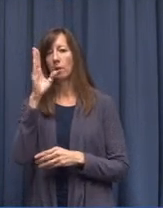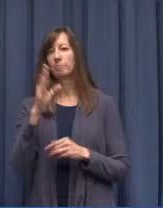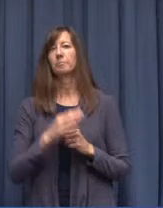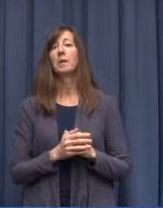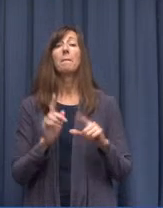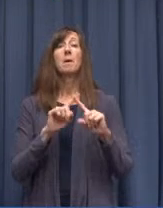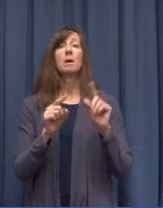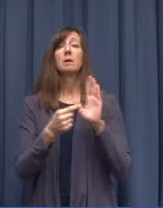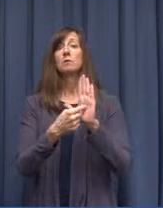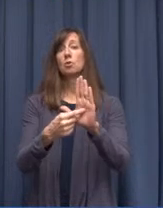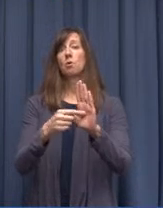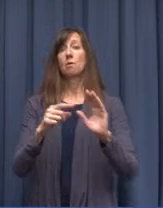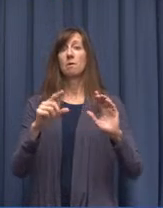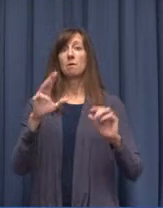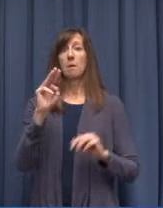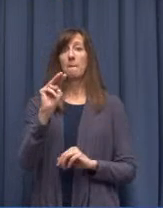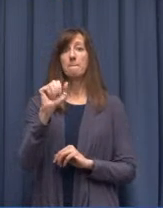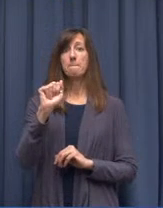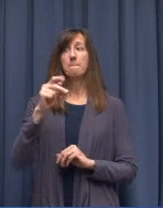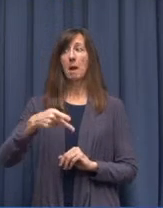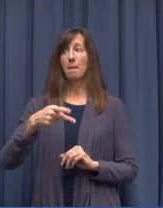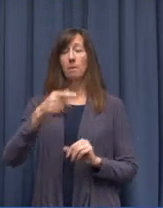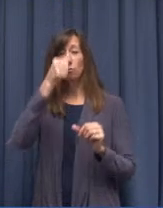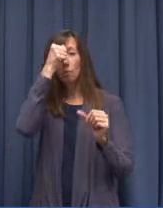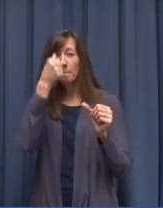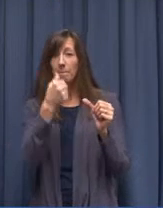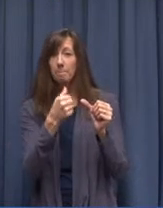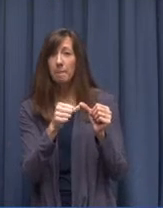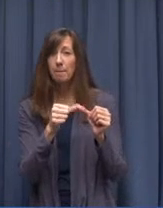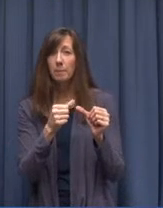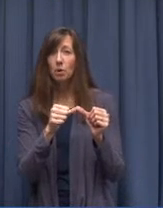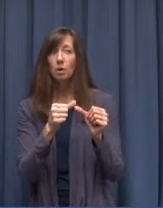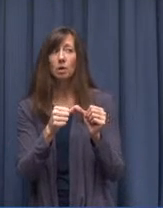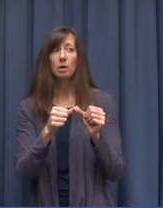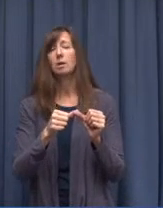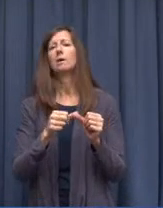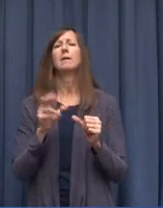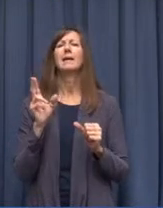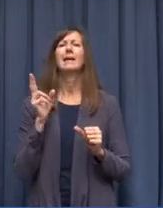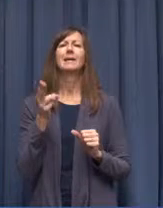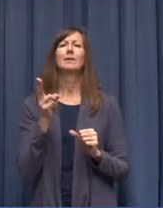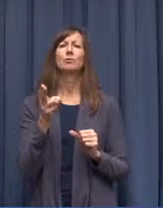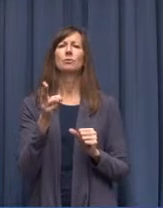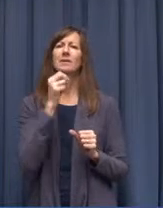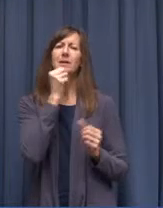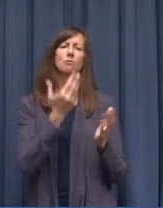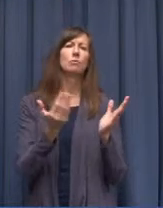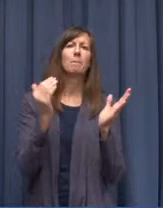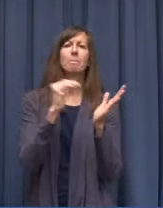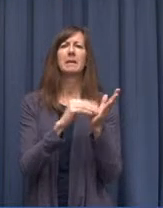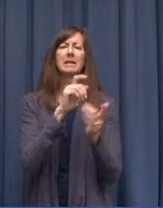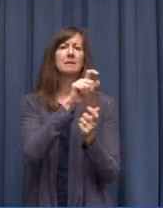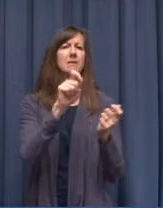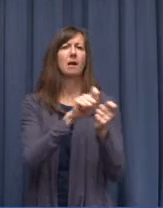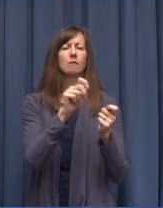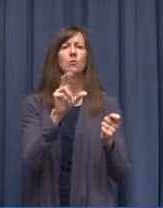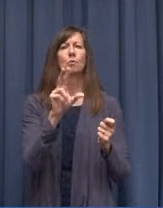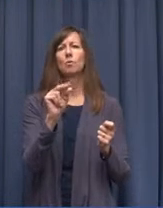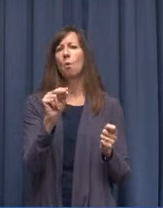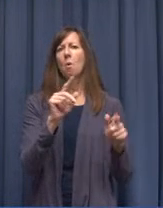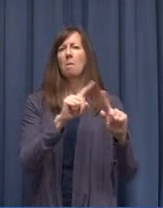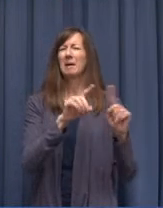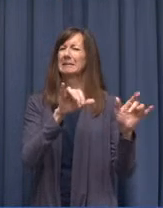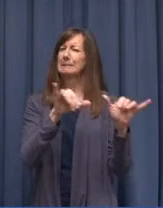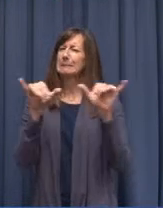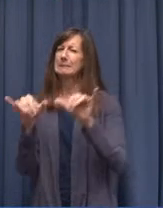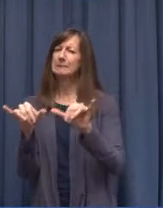again, if you recall back, history doesn't always repeat exactly, but it rhymes. And if you look at what happened back in